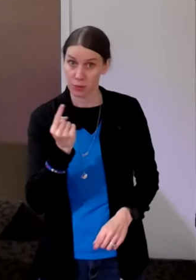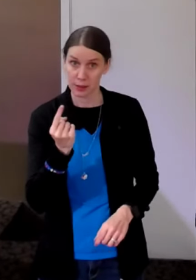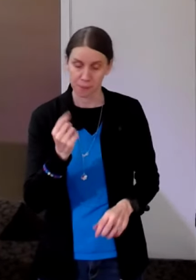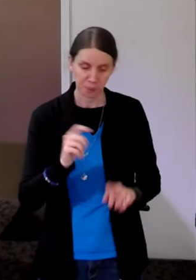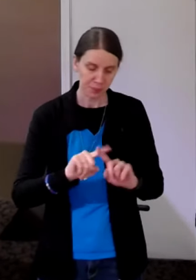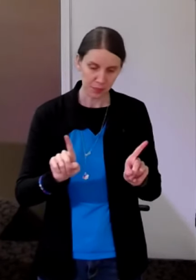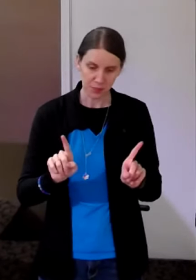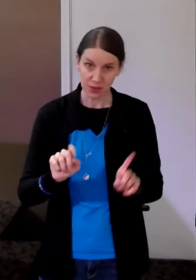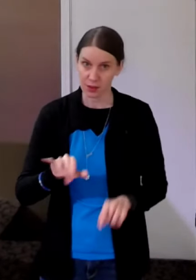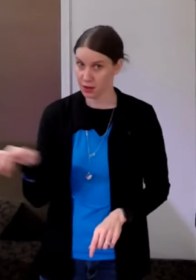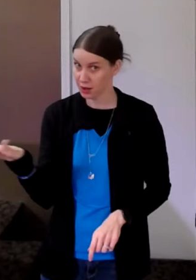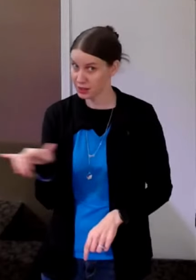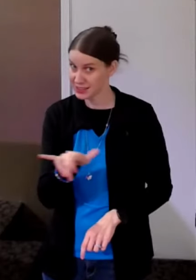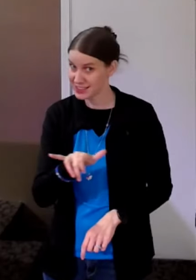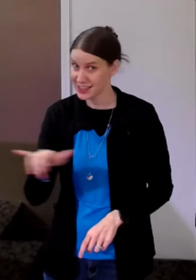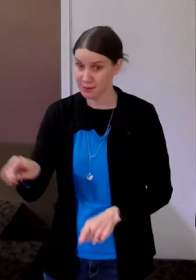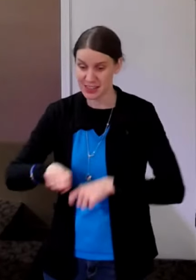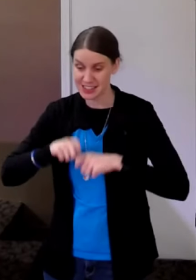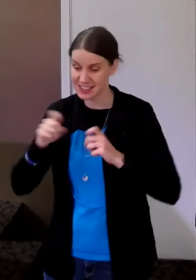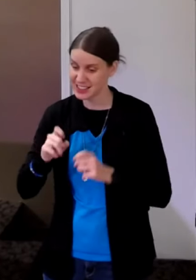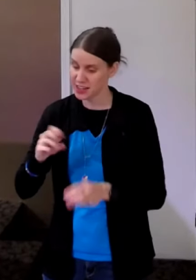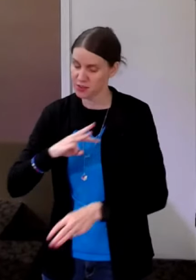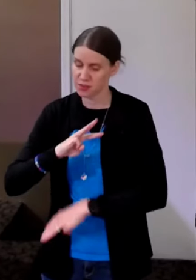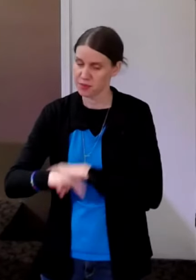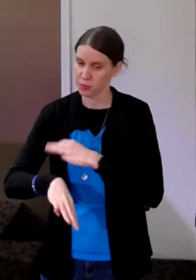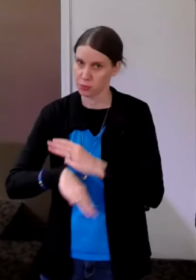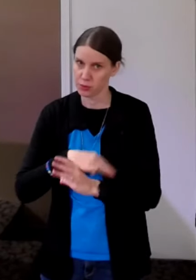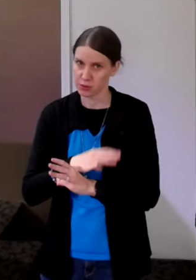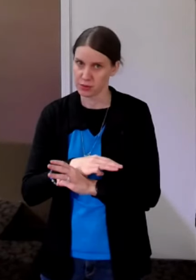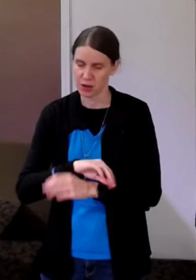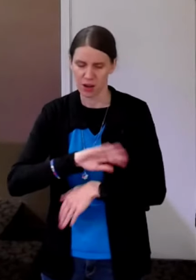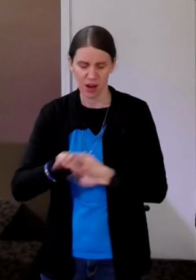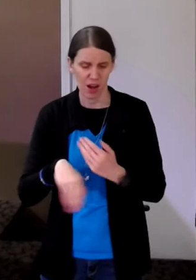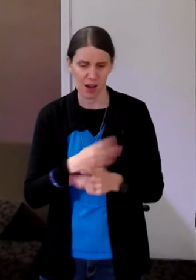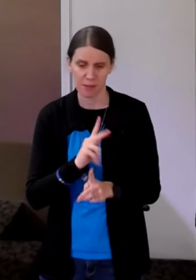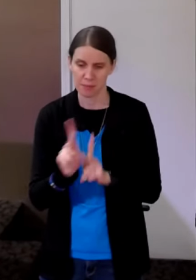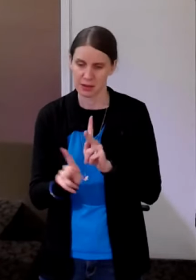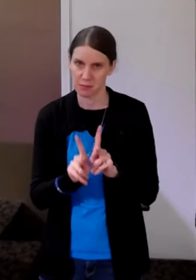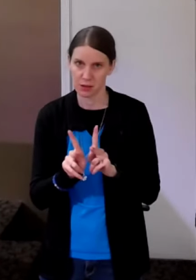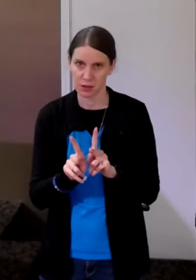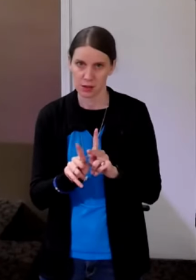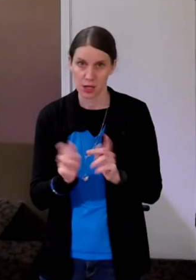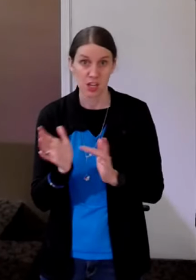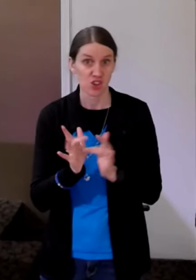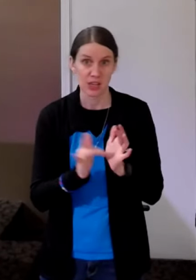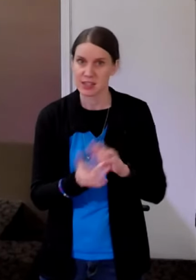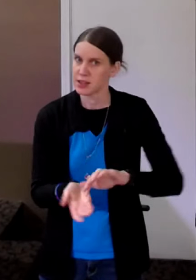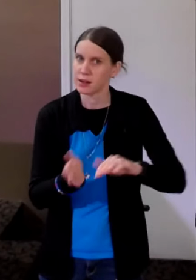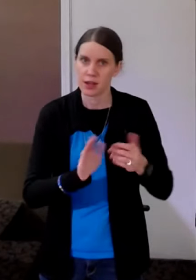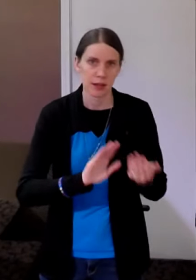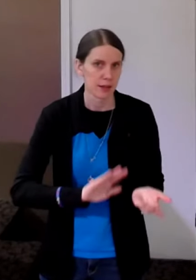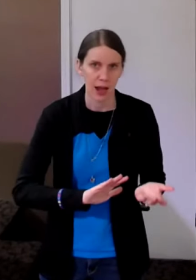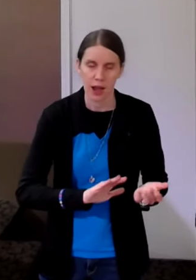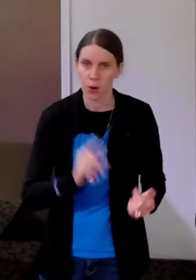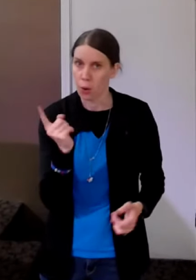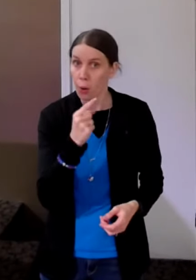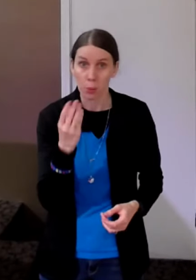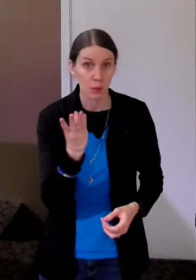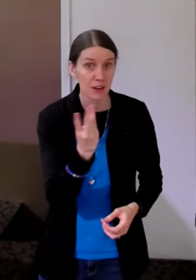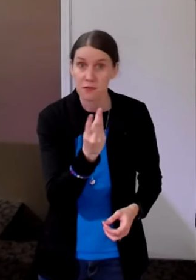the sins of the whole world. Jesus didn't die for a select few